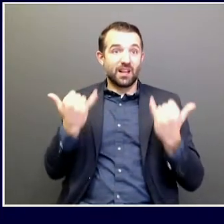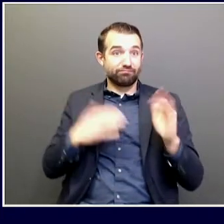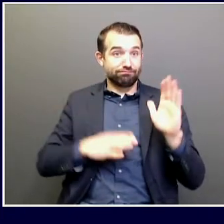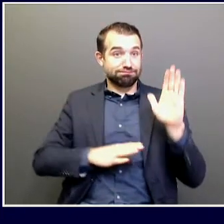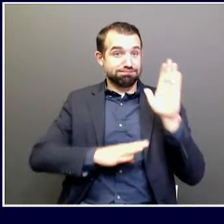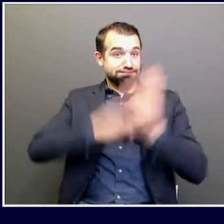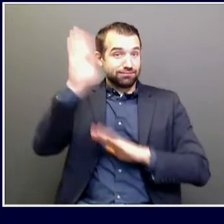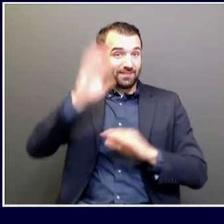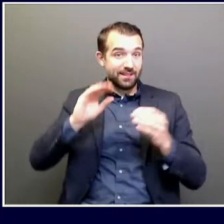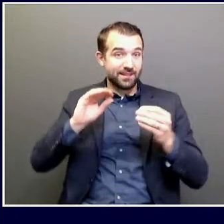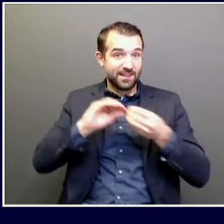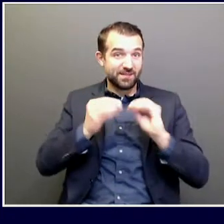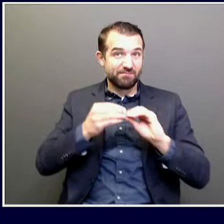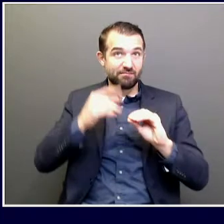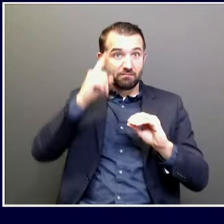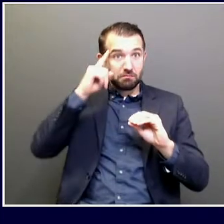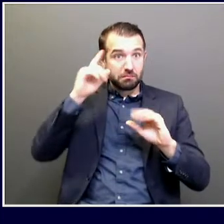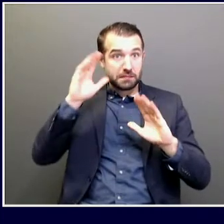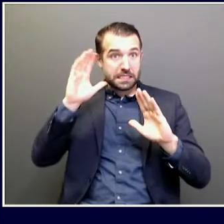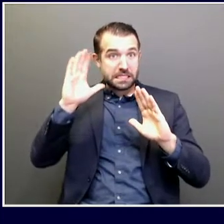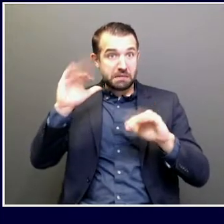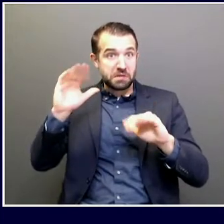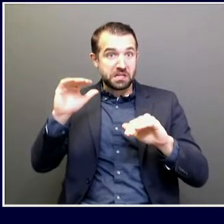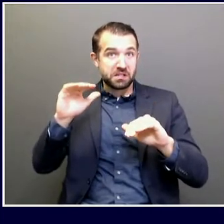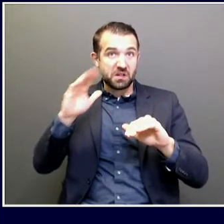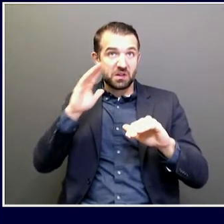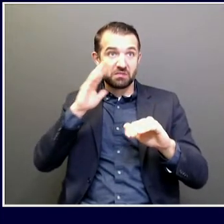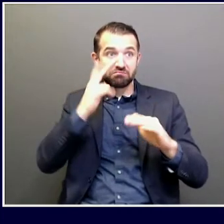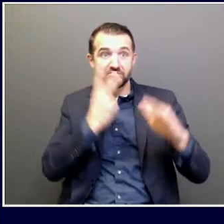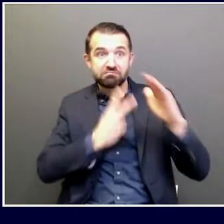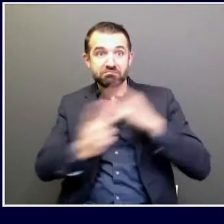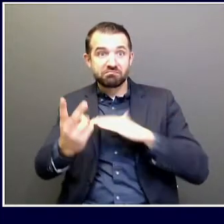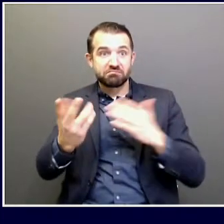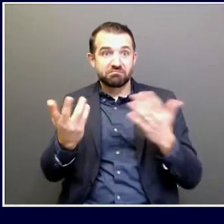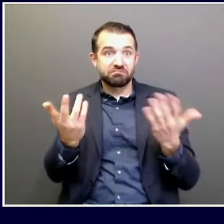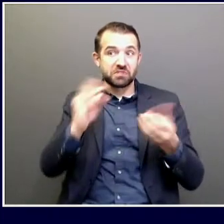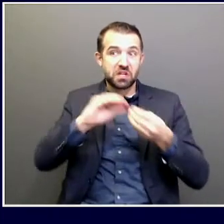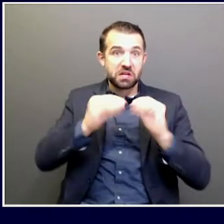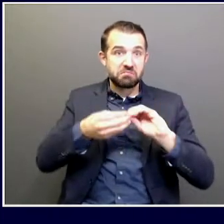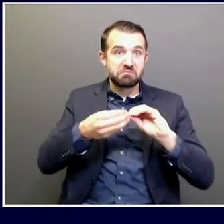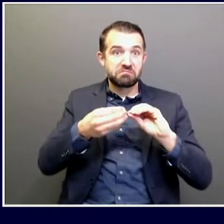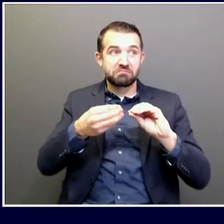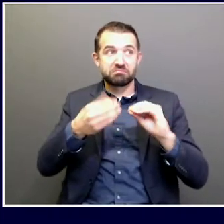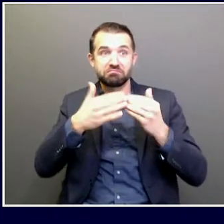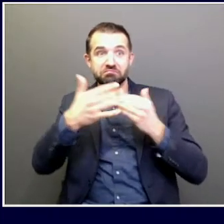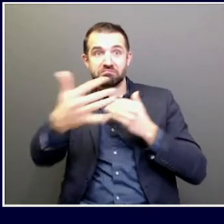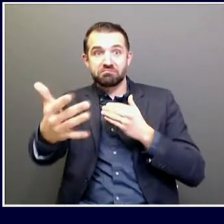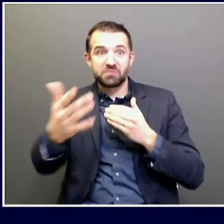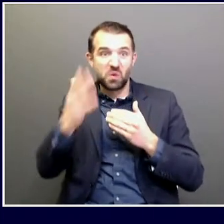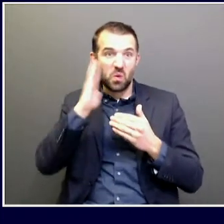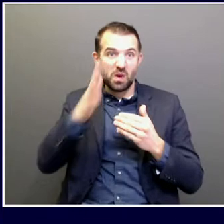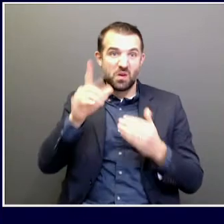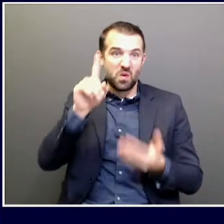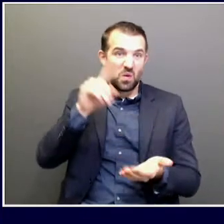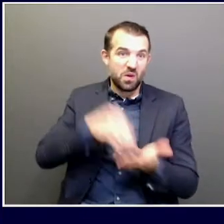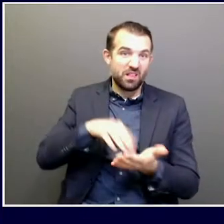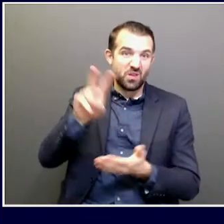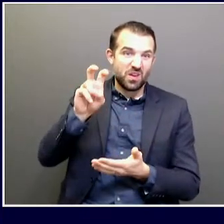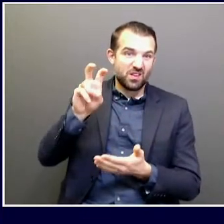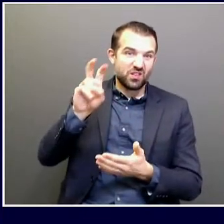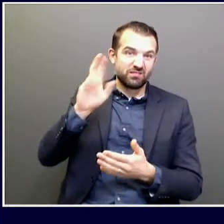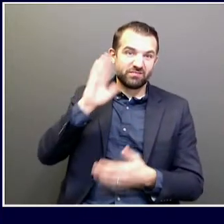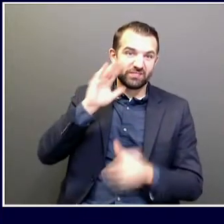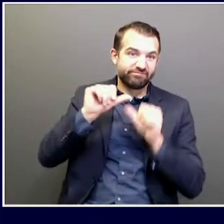the number of reported cases in each day's update to stay at current levels and likely increase